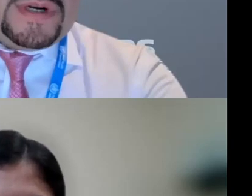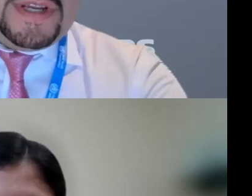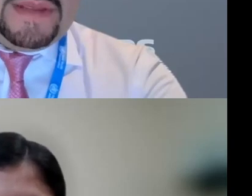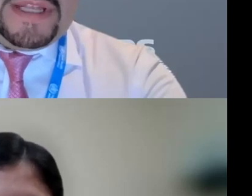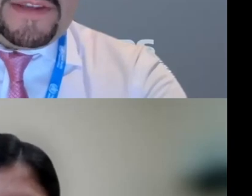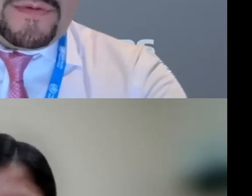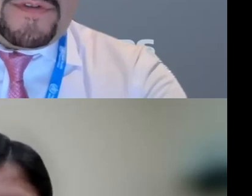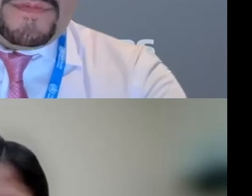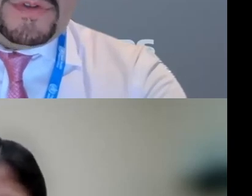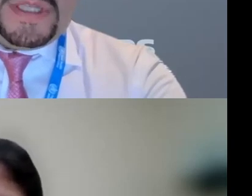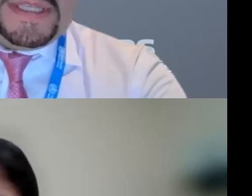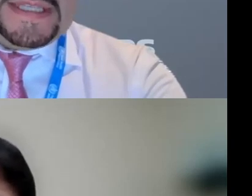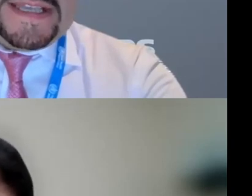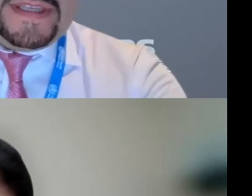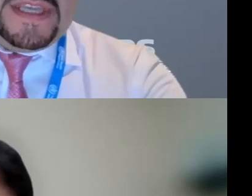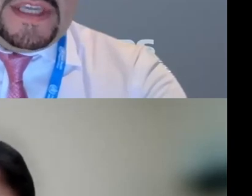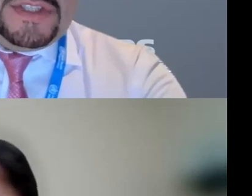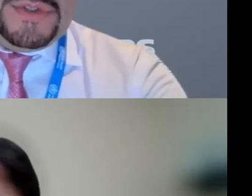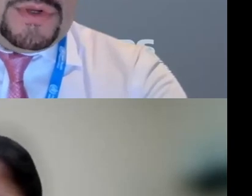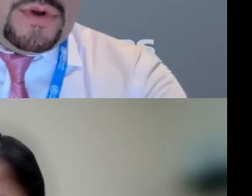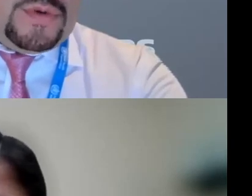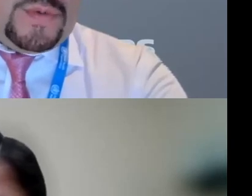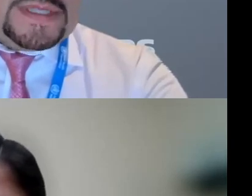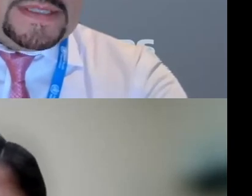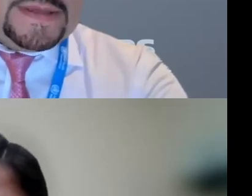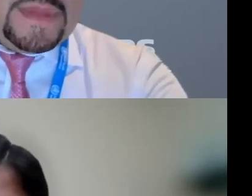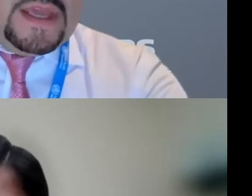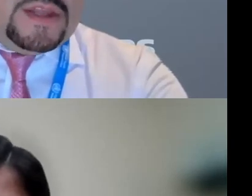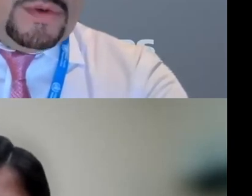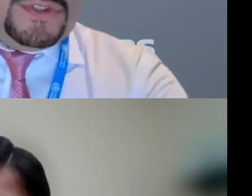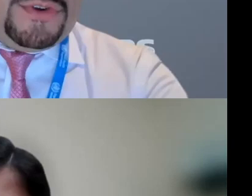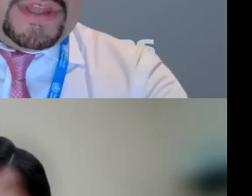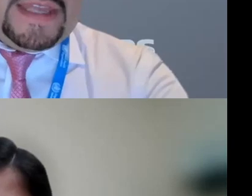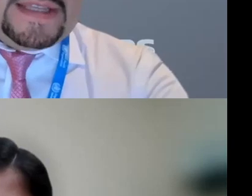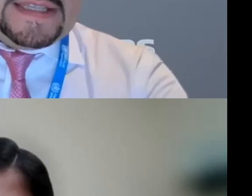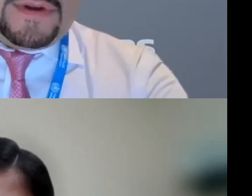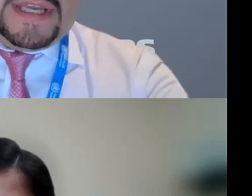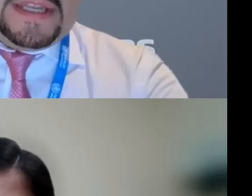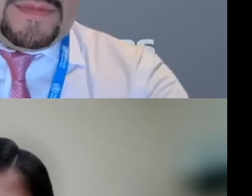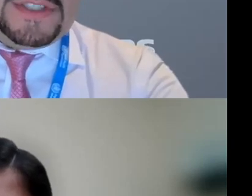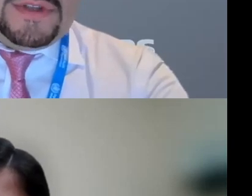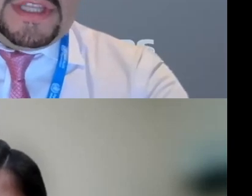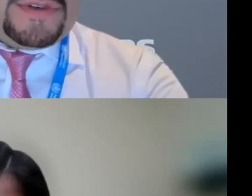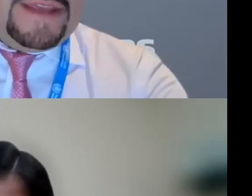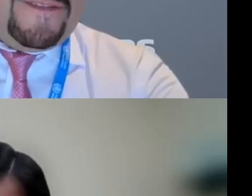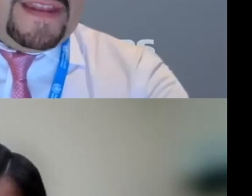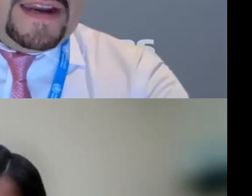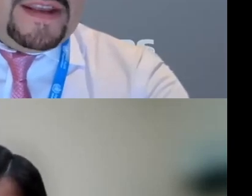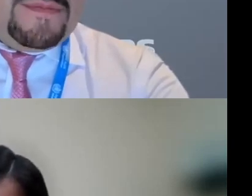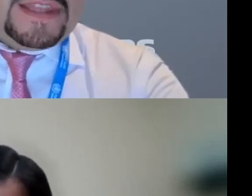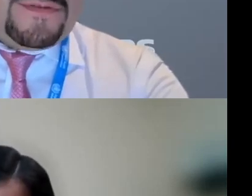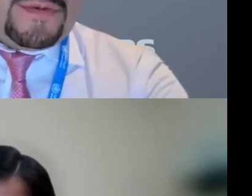the virtual training platform from 27 June onwards. To ensure your attendance is collected, you must join the training